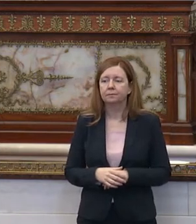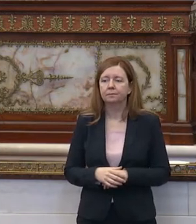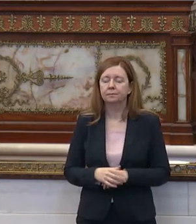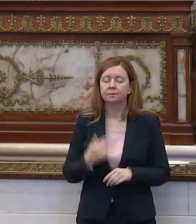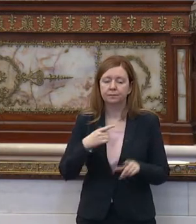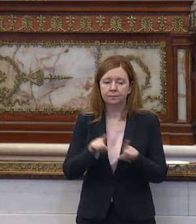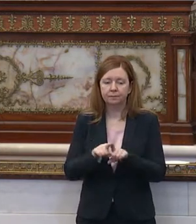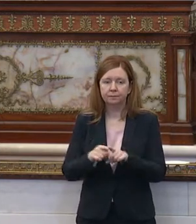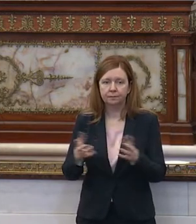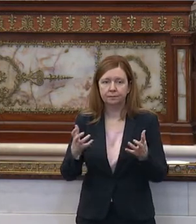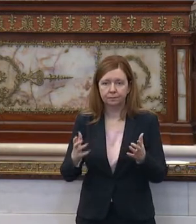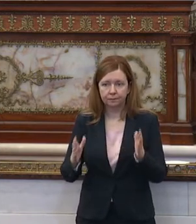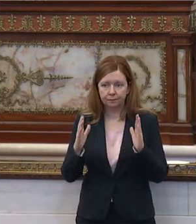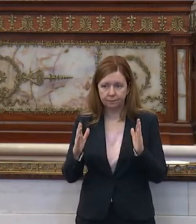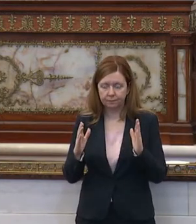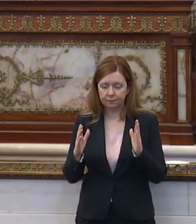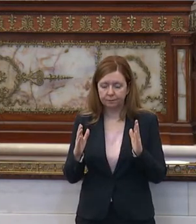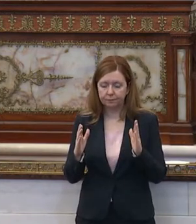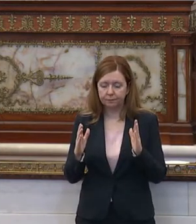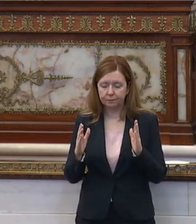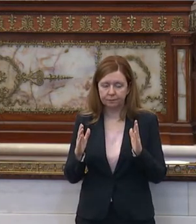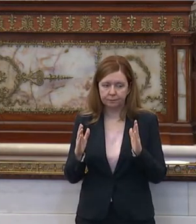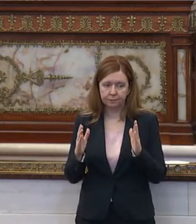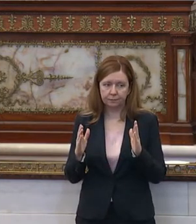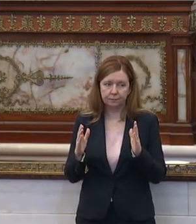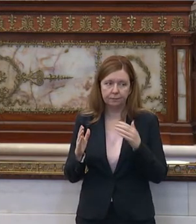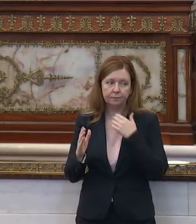I also want to draw attention of